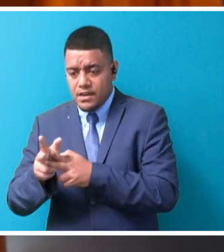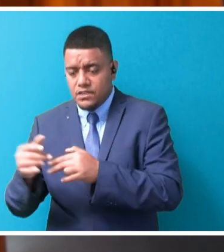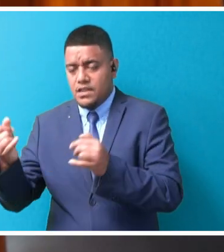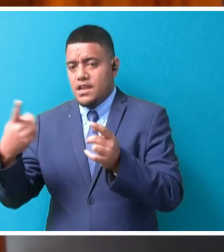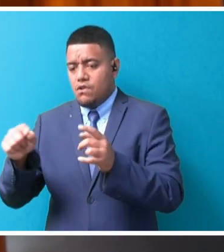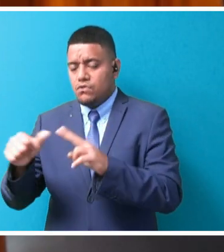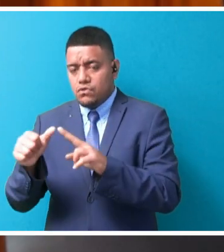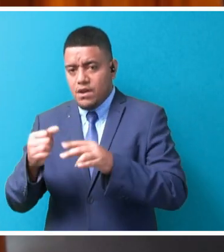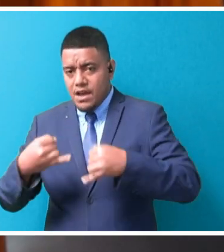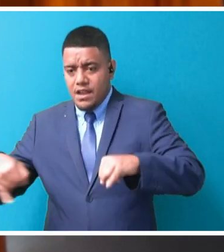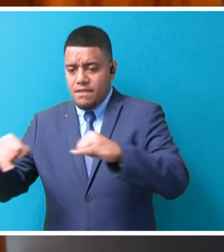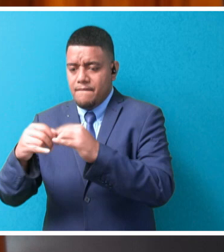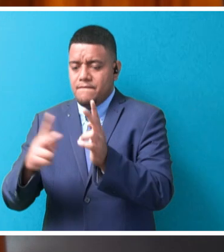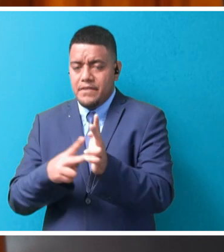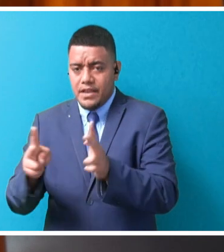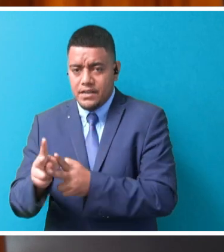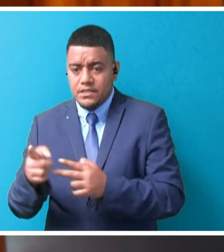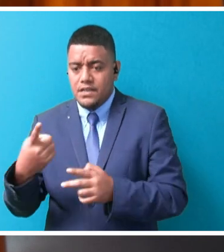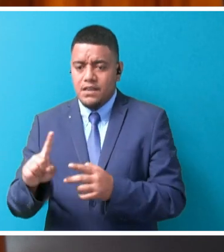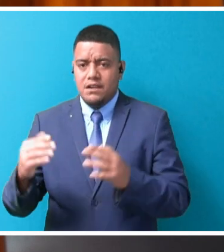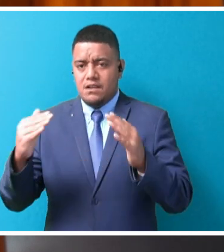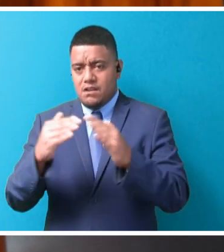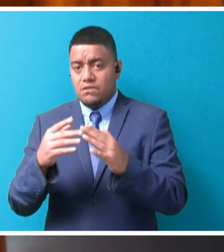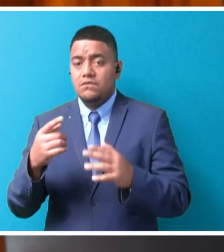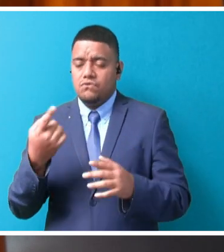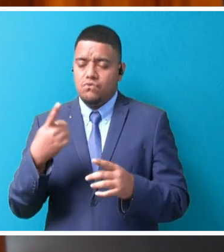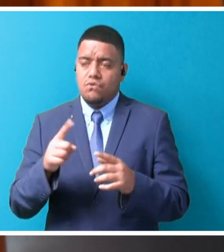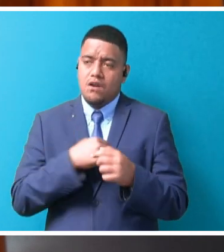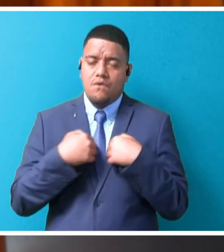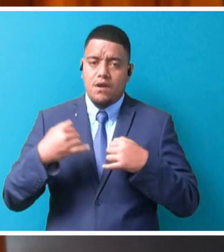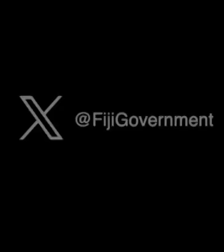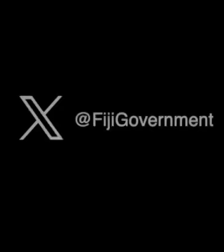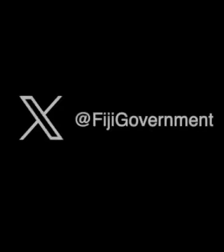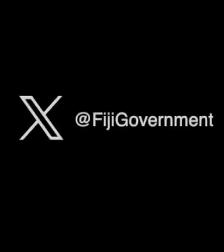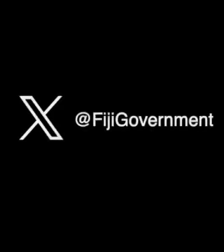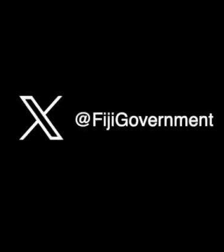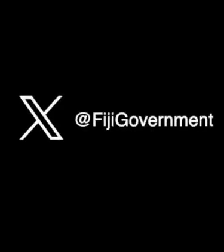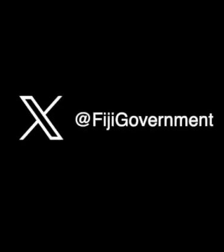villages and settlements to our outer islands. Now, sir.